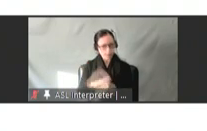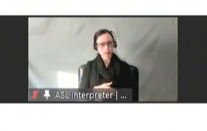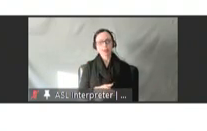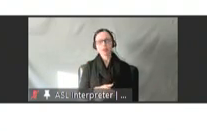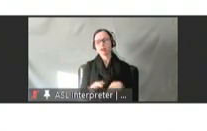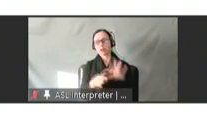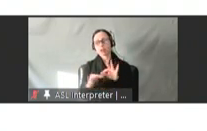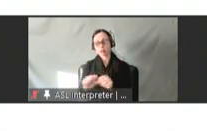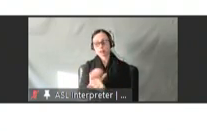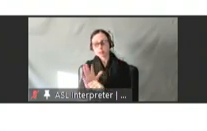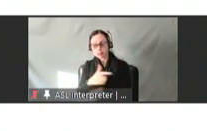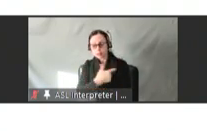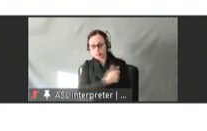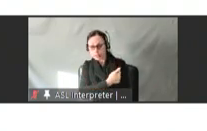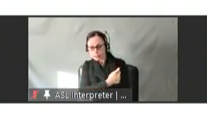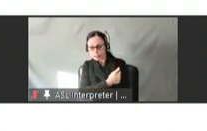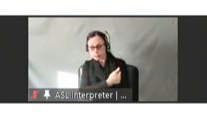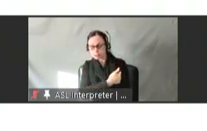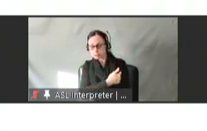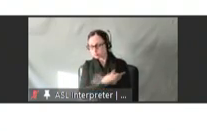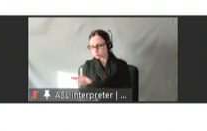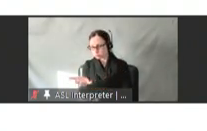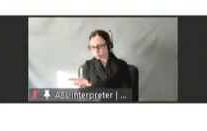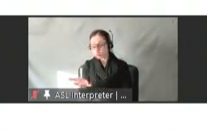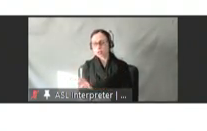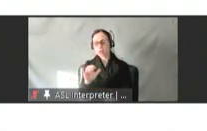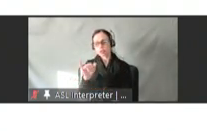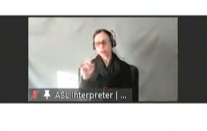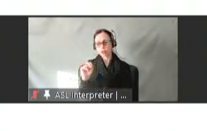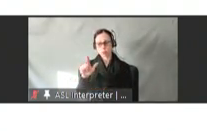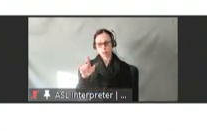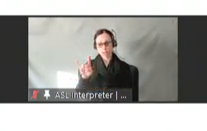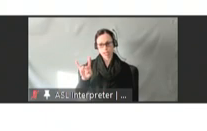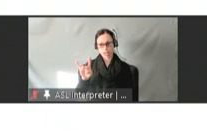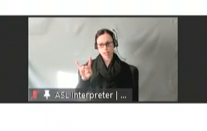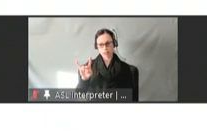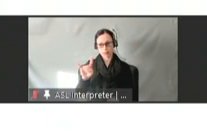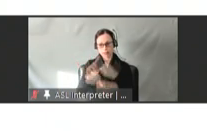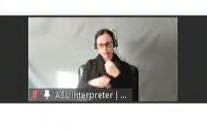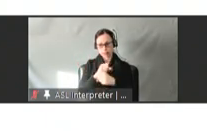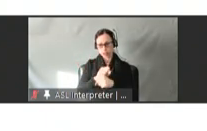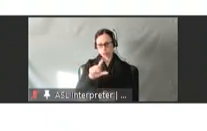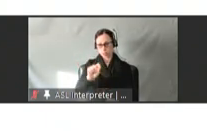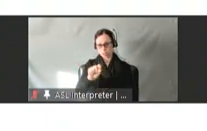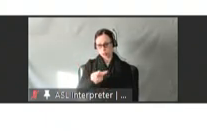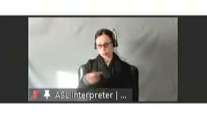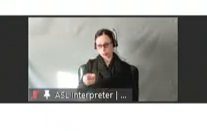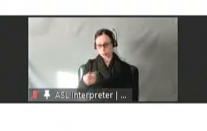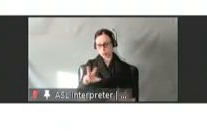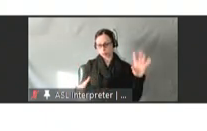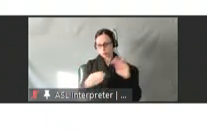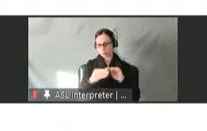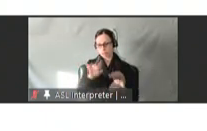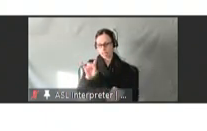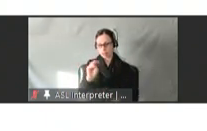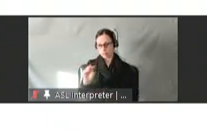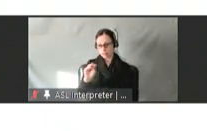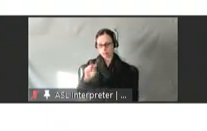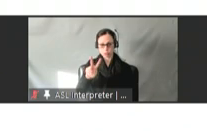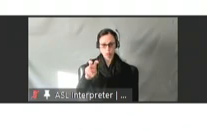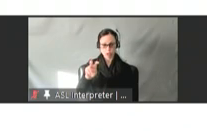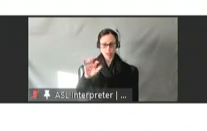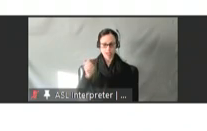COVID-19 vaccine updates, as of January 28, 2022, a total of